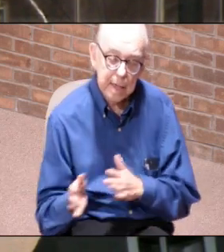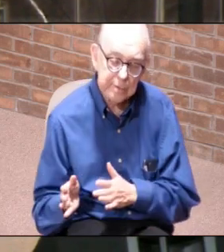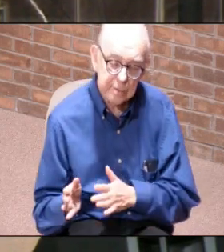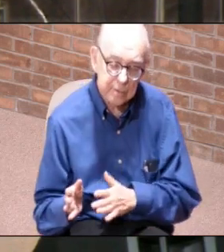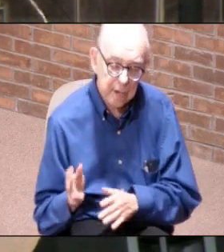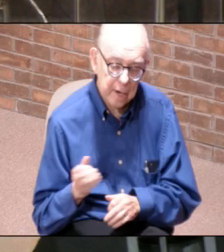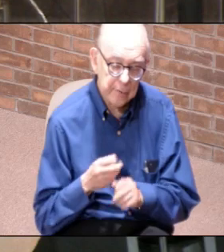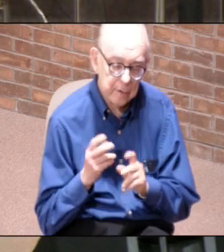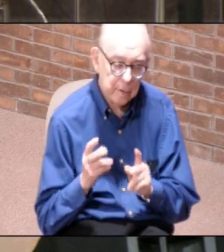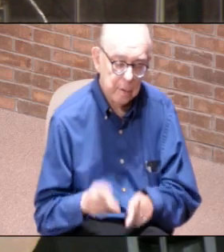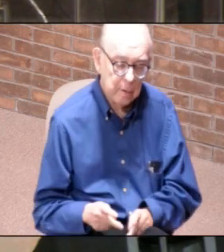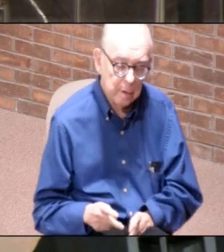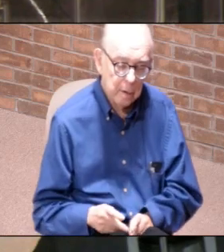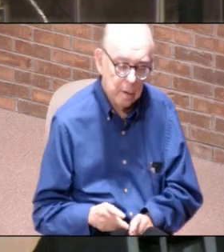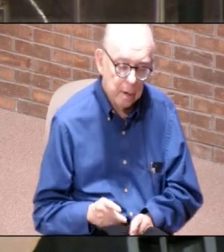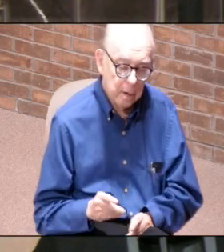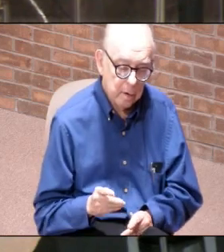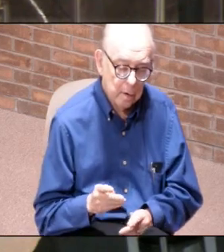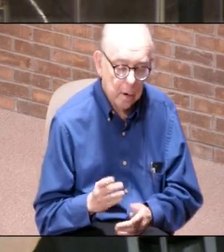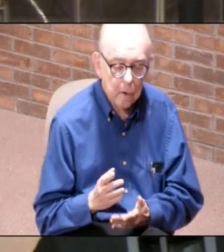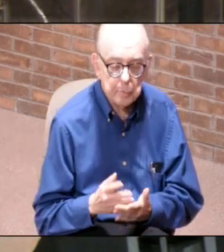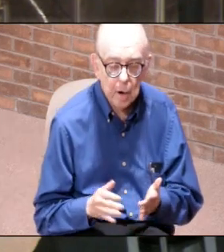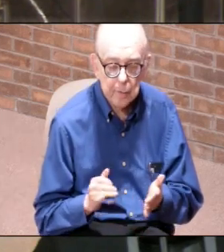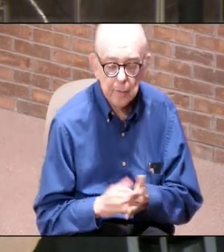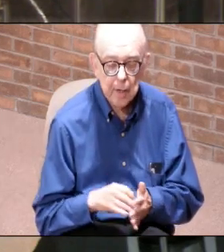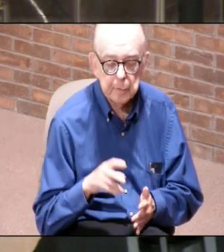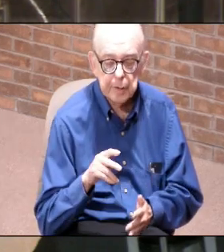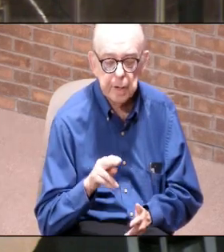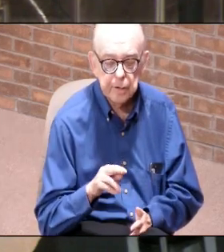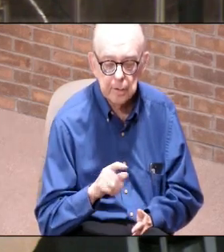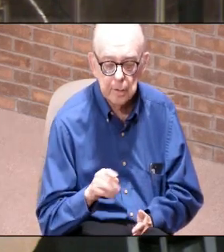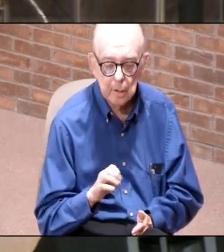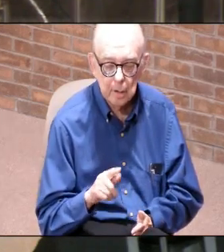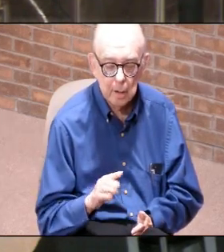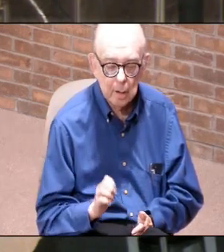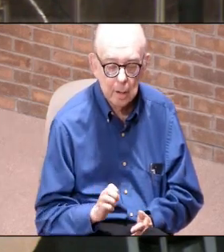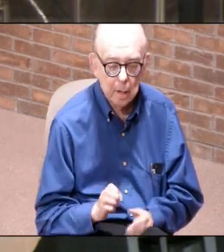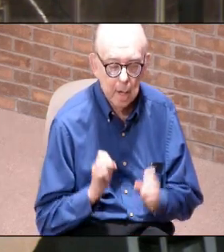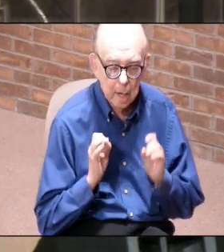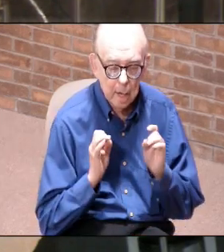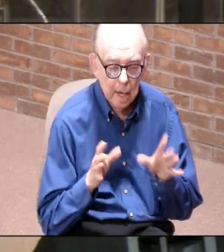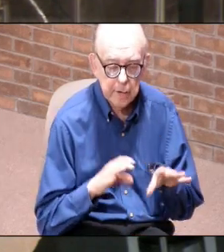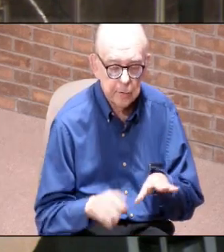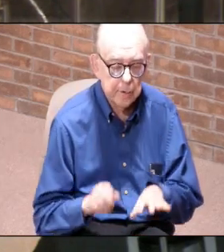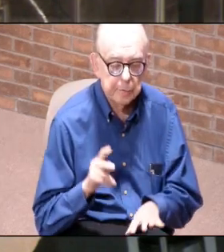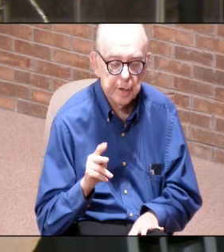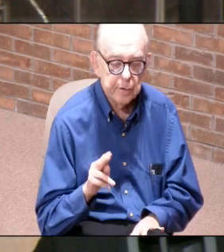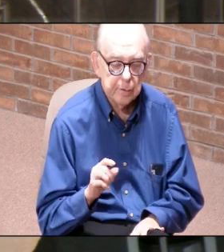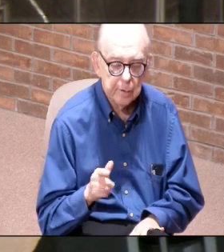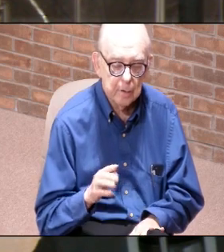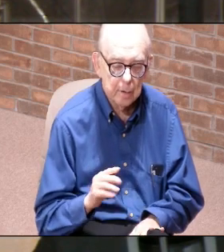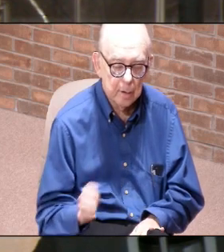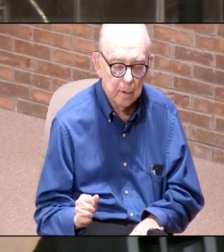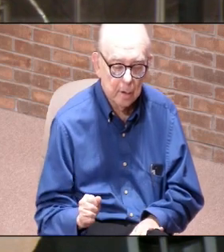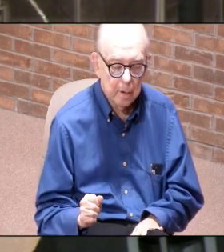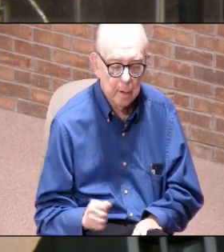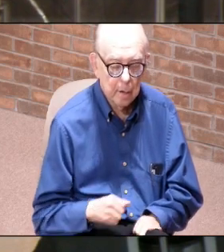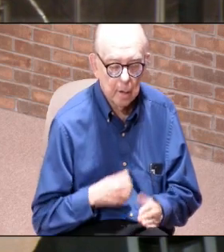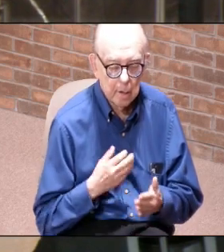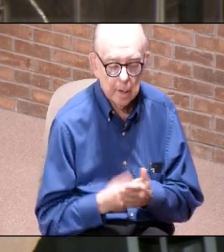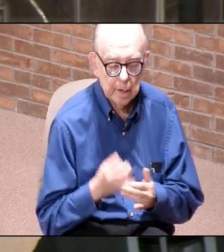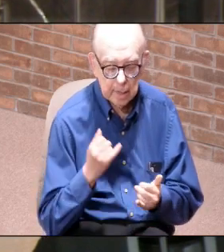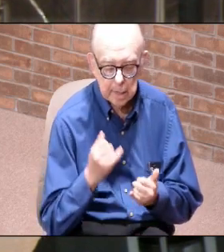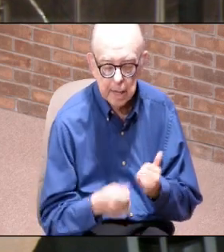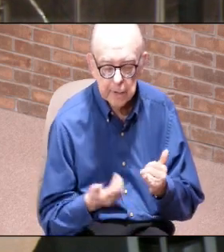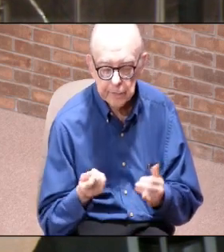every one of us are a piece of this puzzle. And I don't know about you, but I hated doing puzzles when I get down to about the